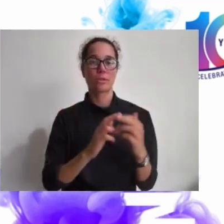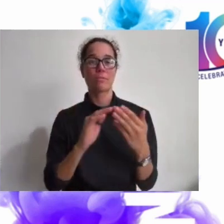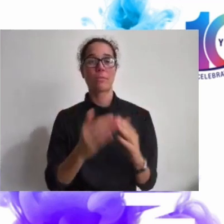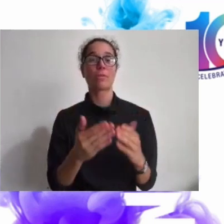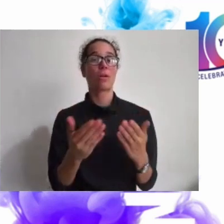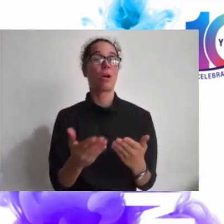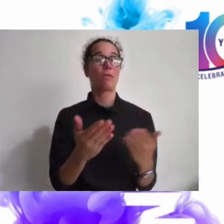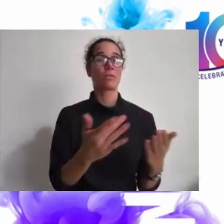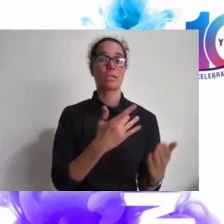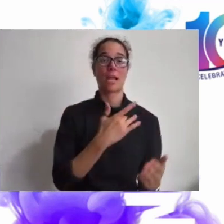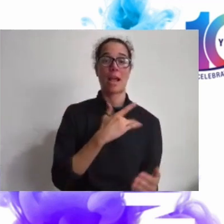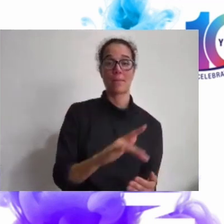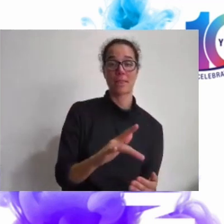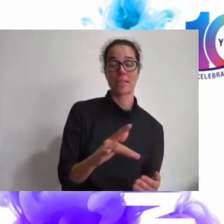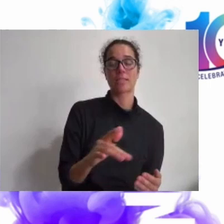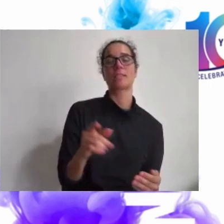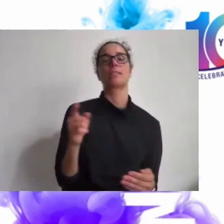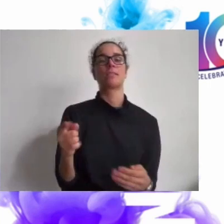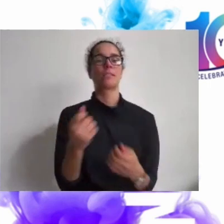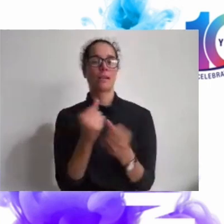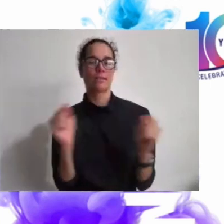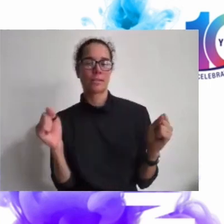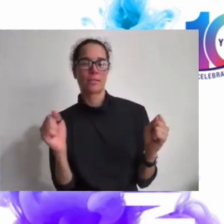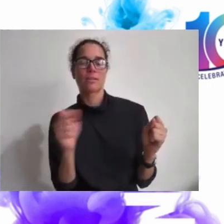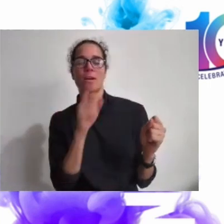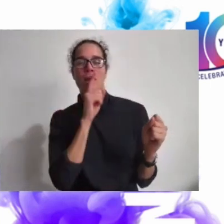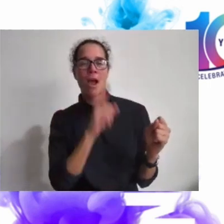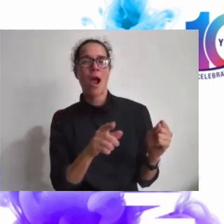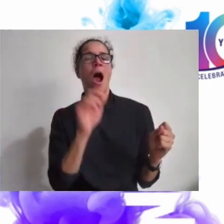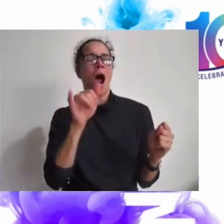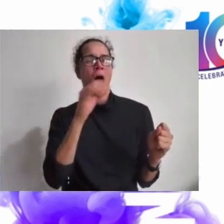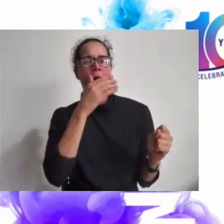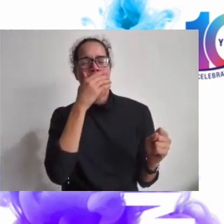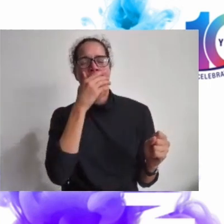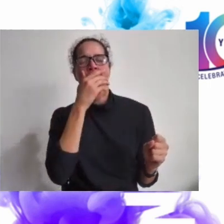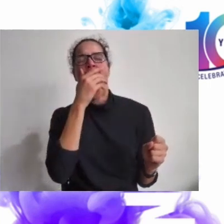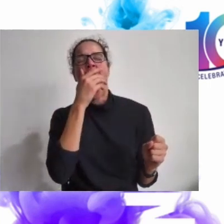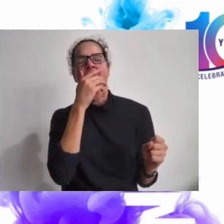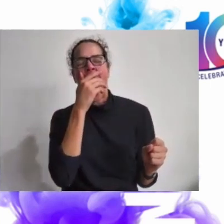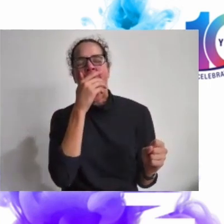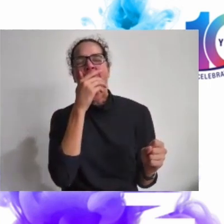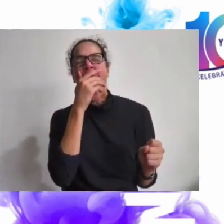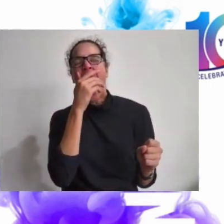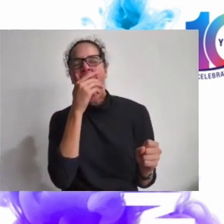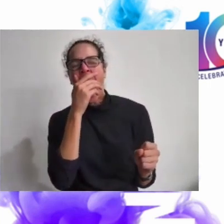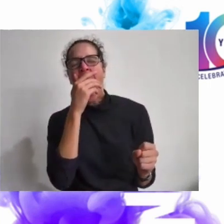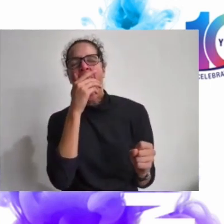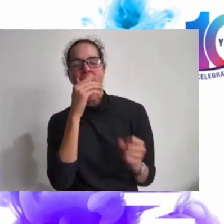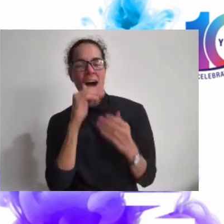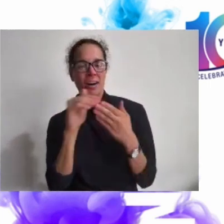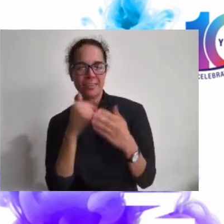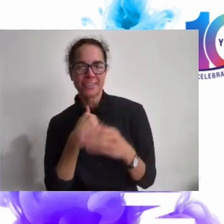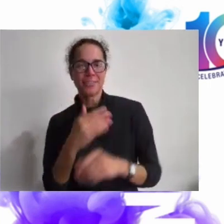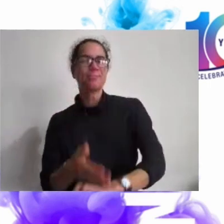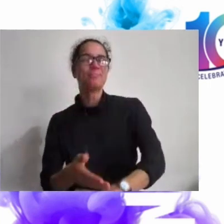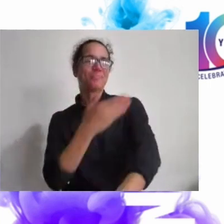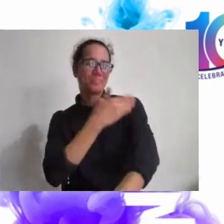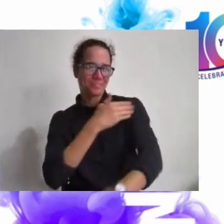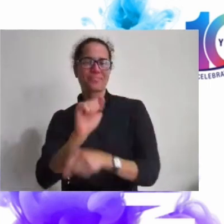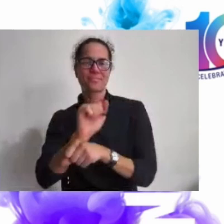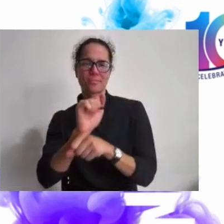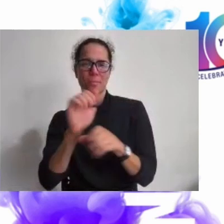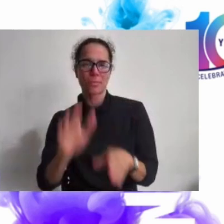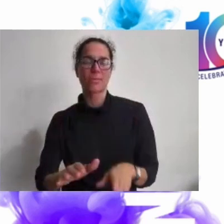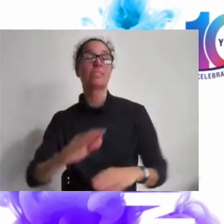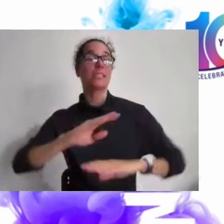and safety. And really, this is what can help improve employee satisfaction, not just for employees with disabilities, but also all